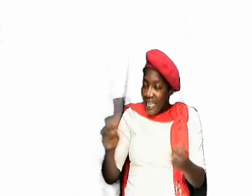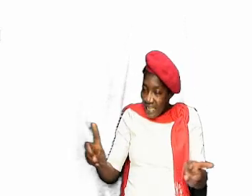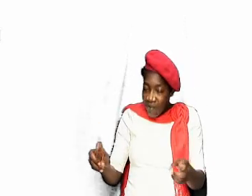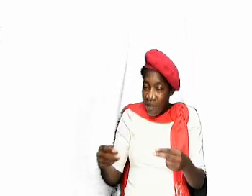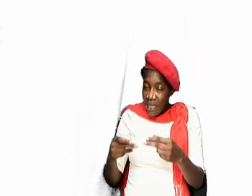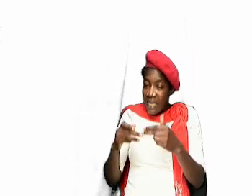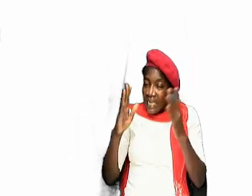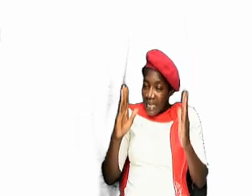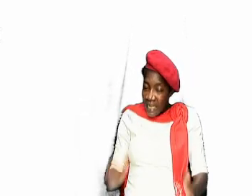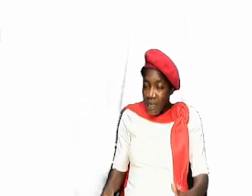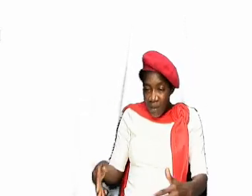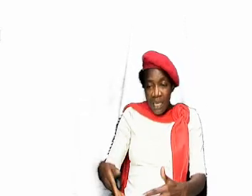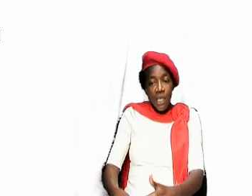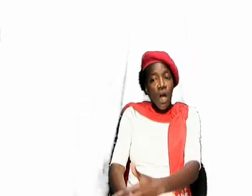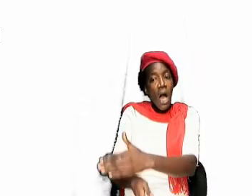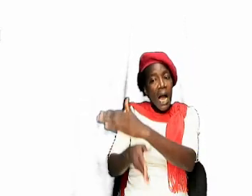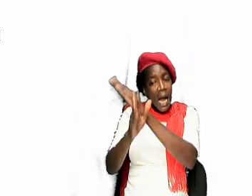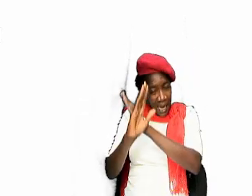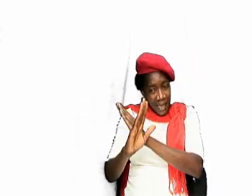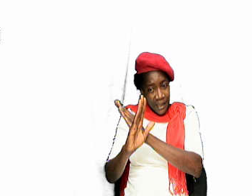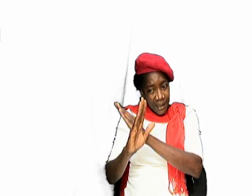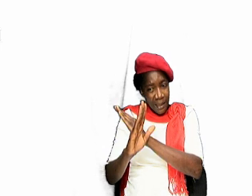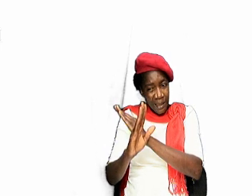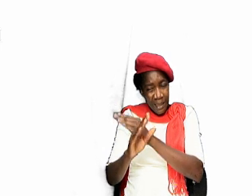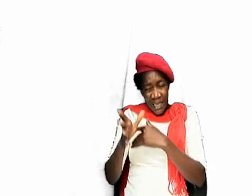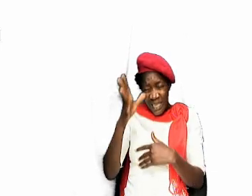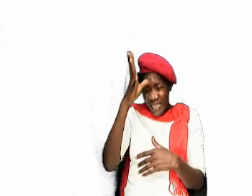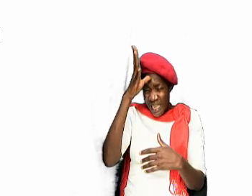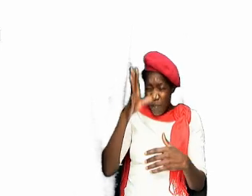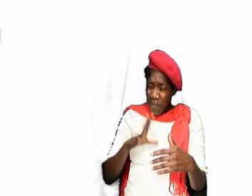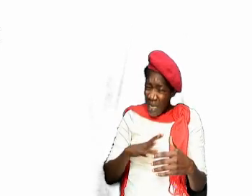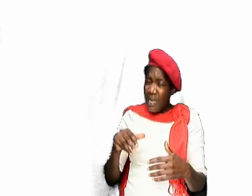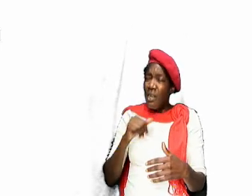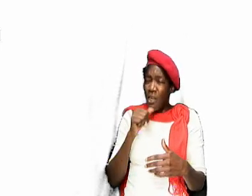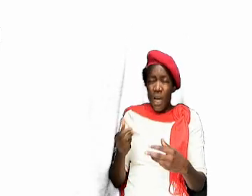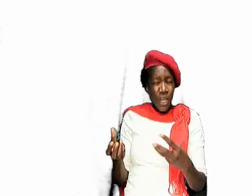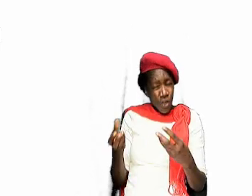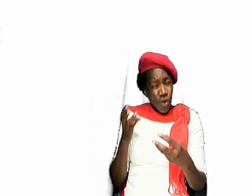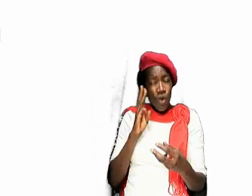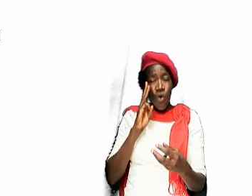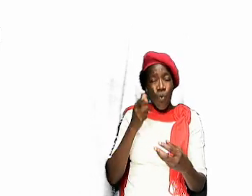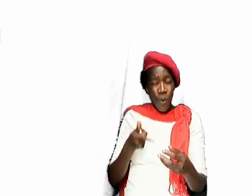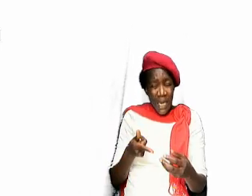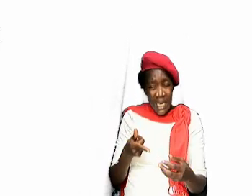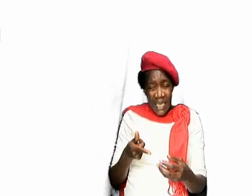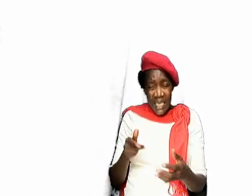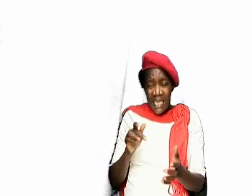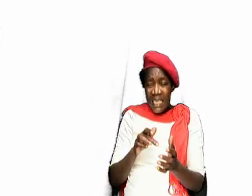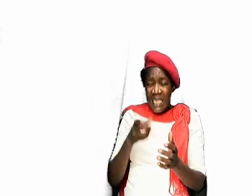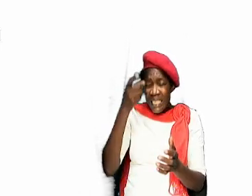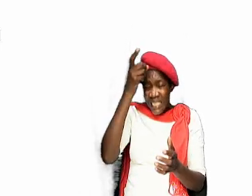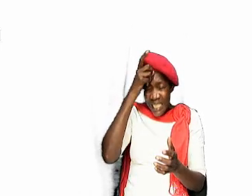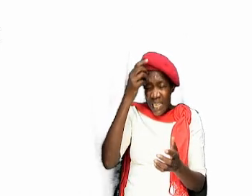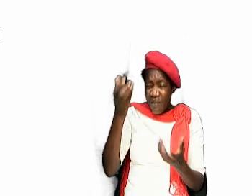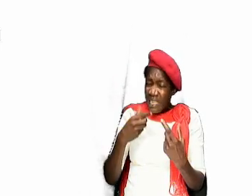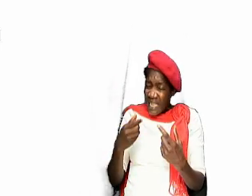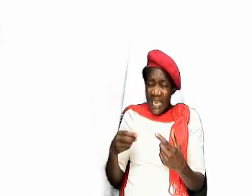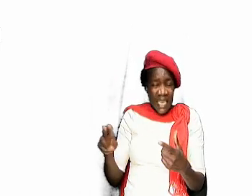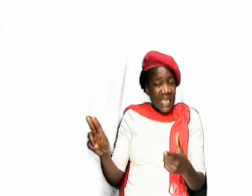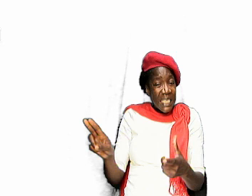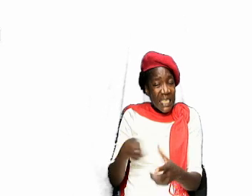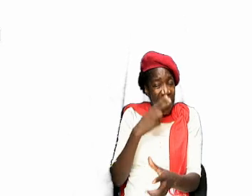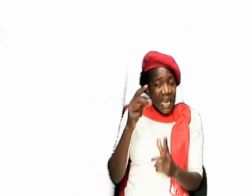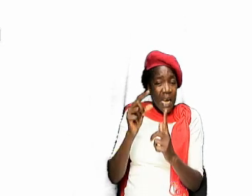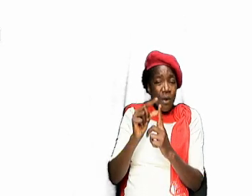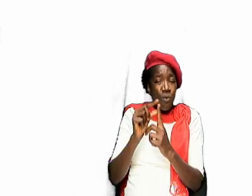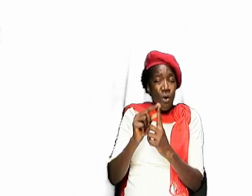hand. You see, even though the men were unwilling, when David get the second word, David understood that